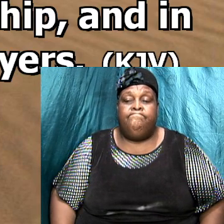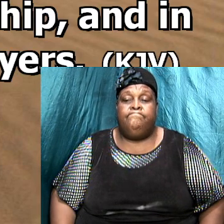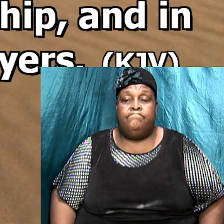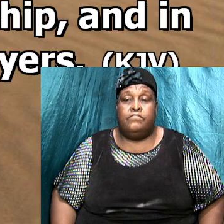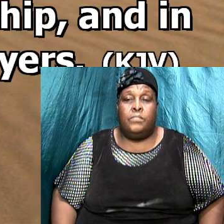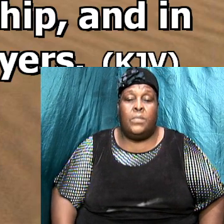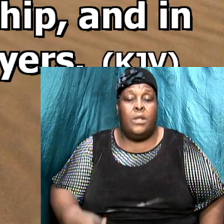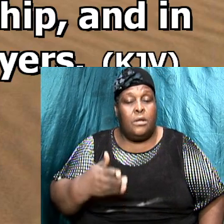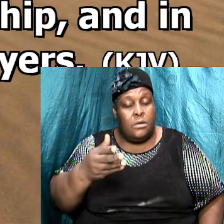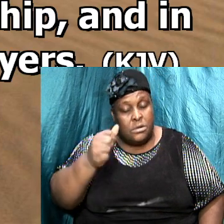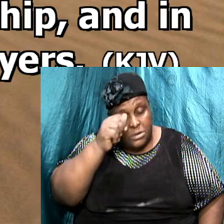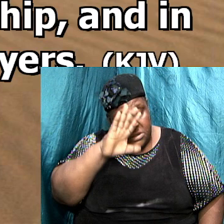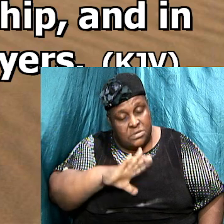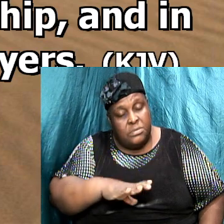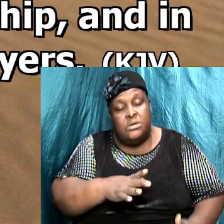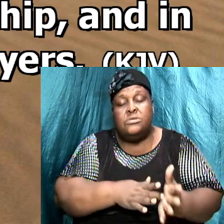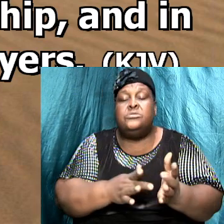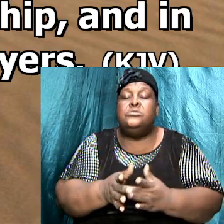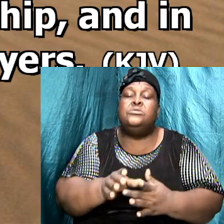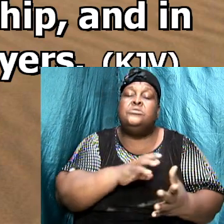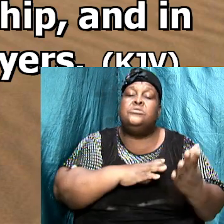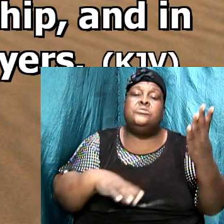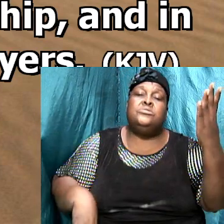So these men that Jesus Christ